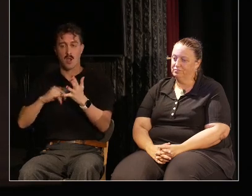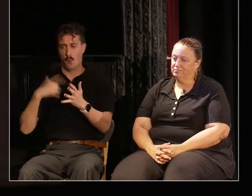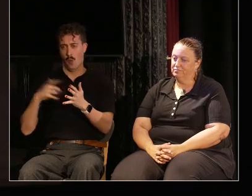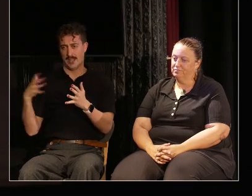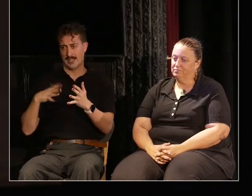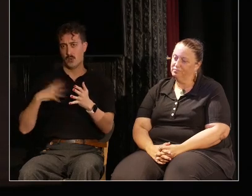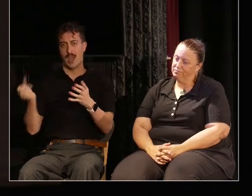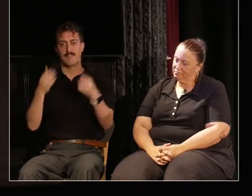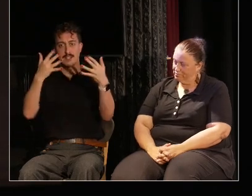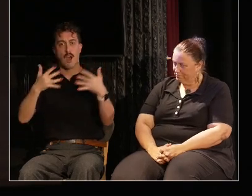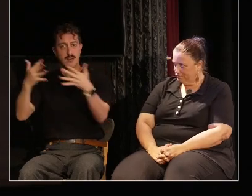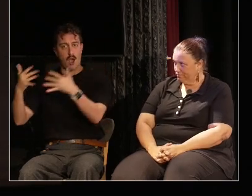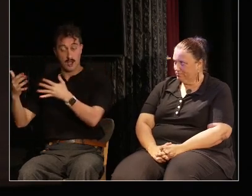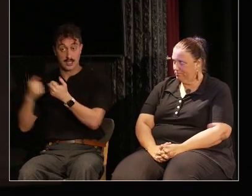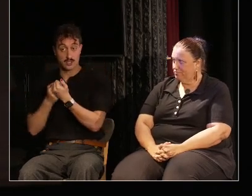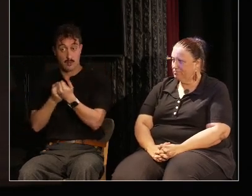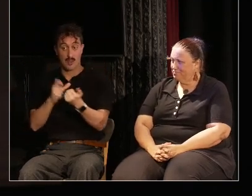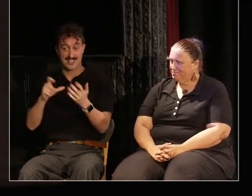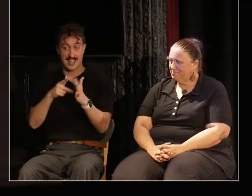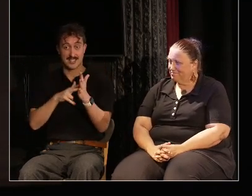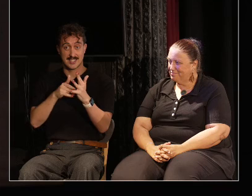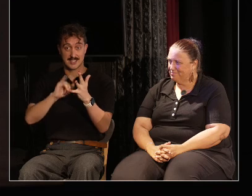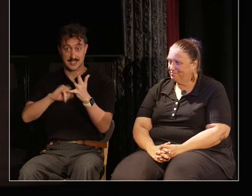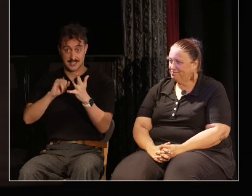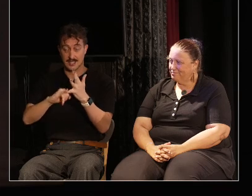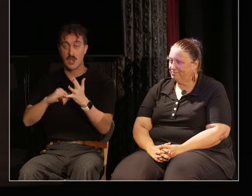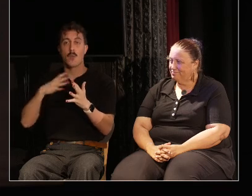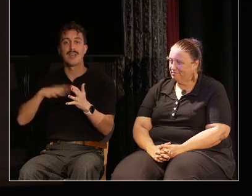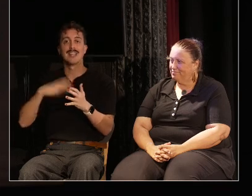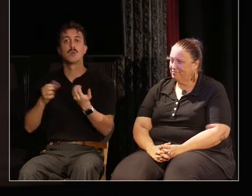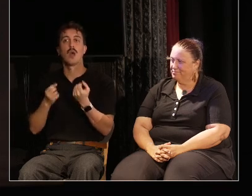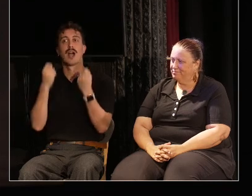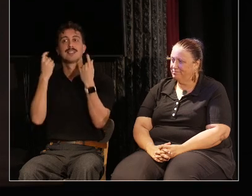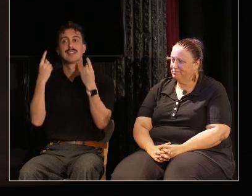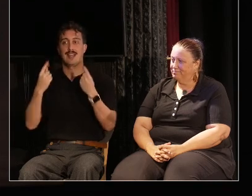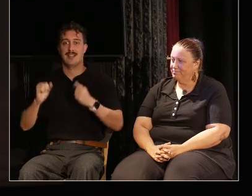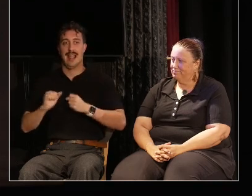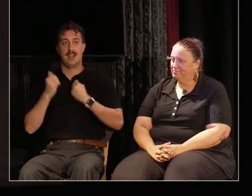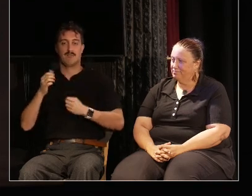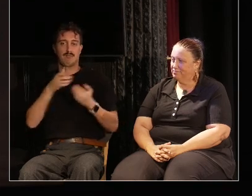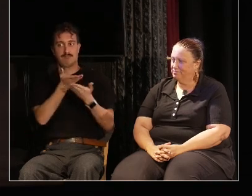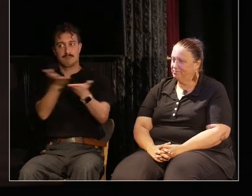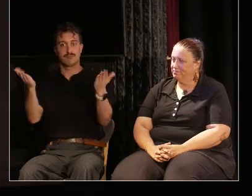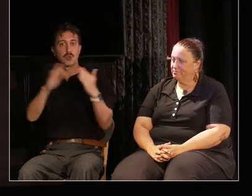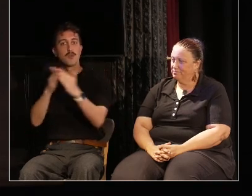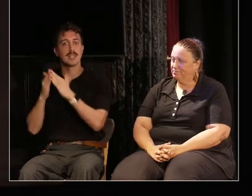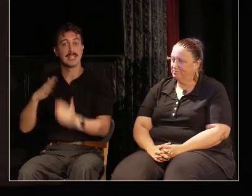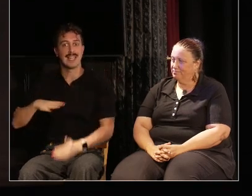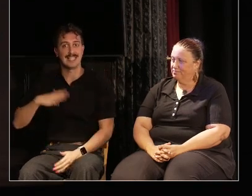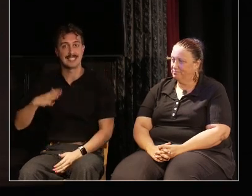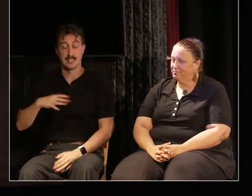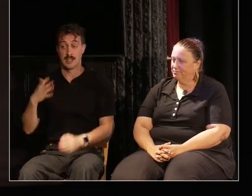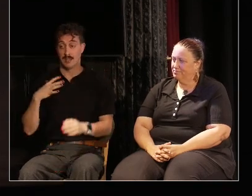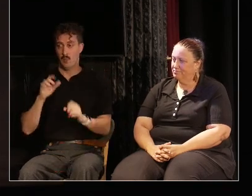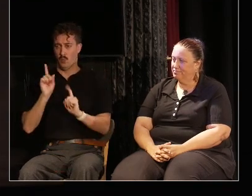census, and more broadly, we need to understand the needs of this community and make sure that those needs are, documented, have the data